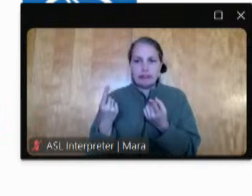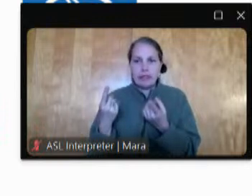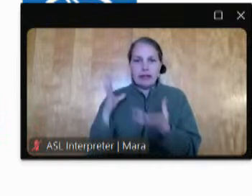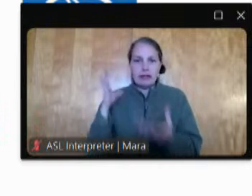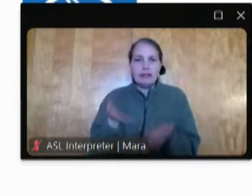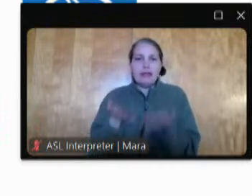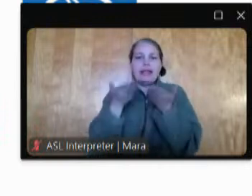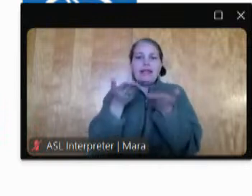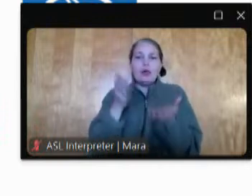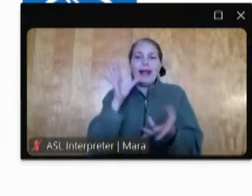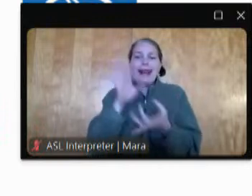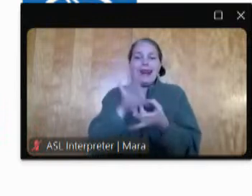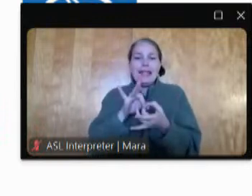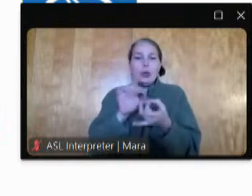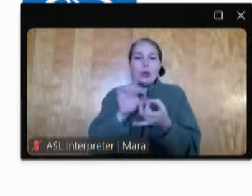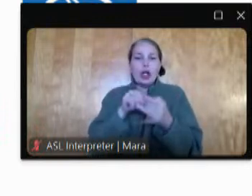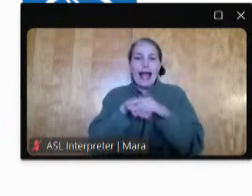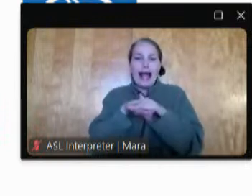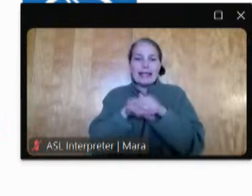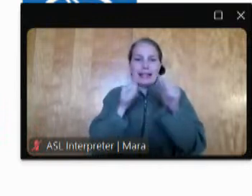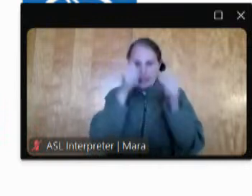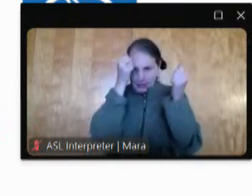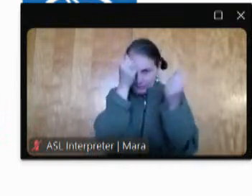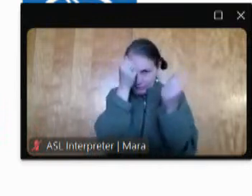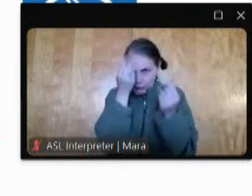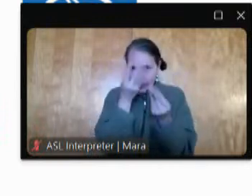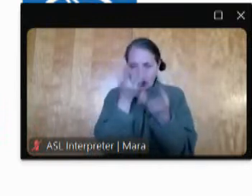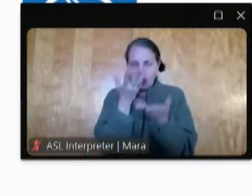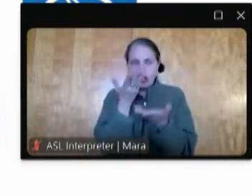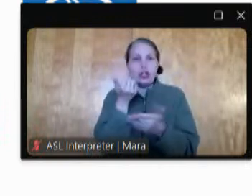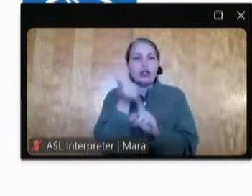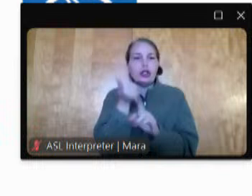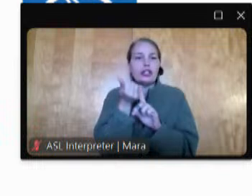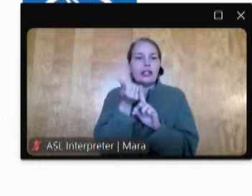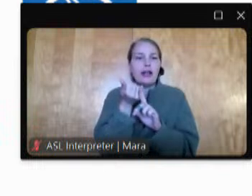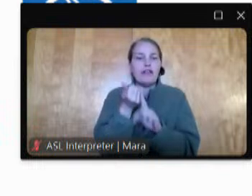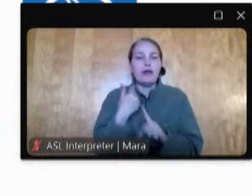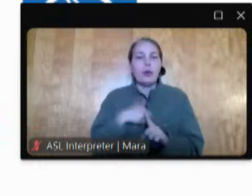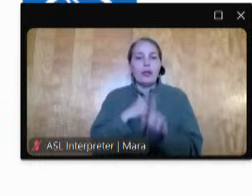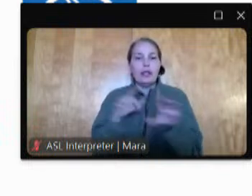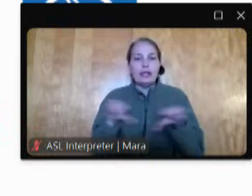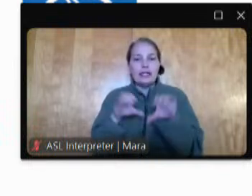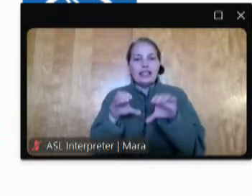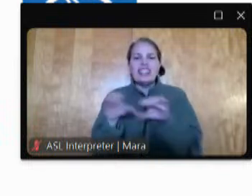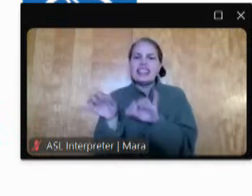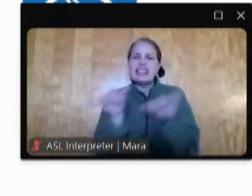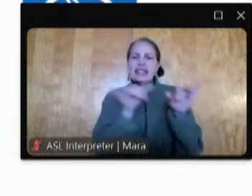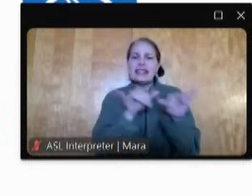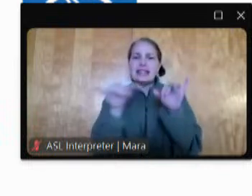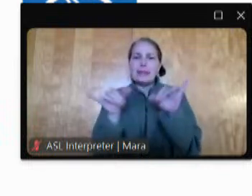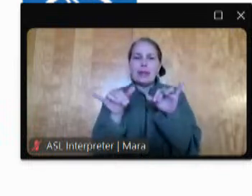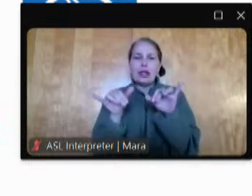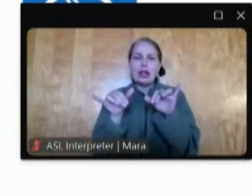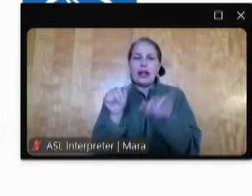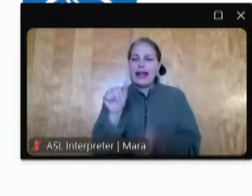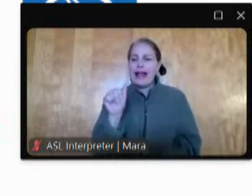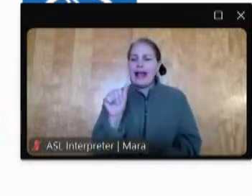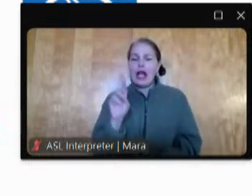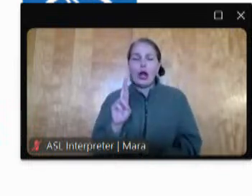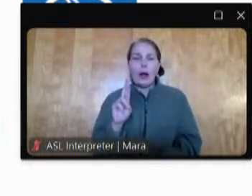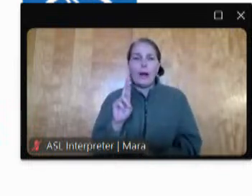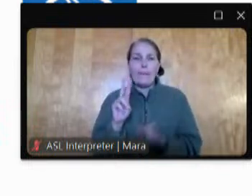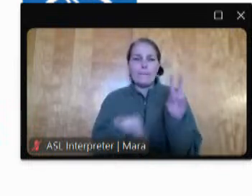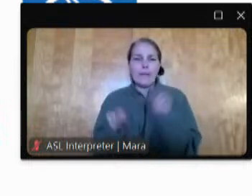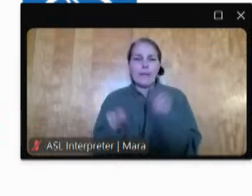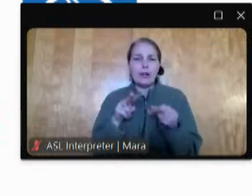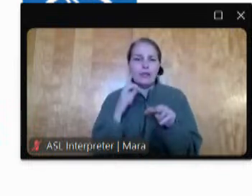you can access all of this information yourself. We conducted similar type of air monitoring in areas impacted